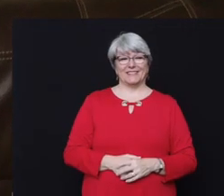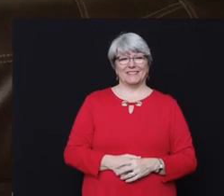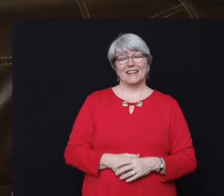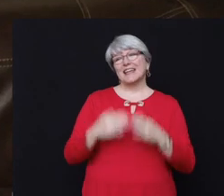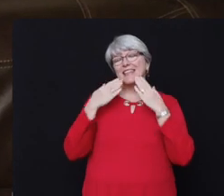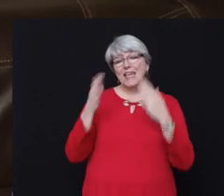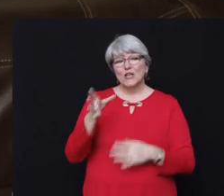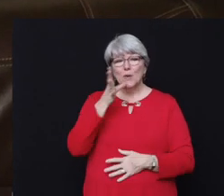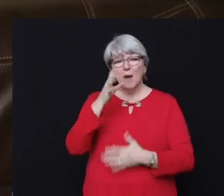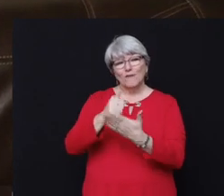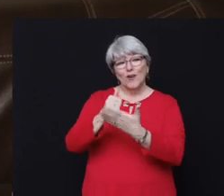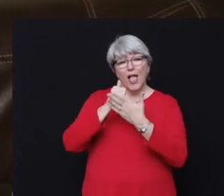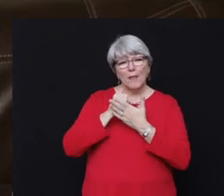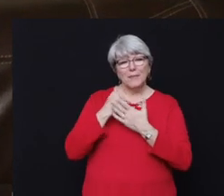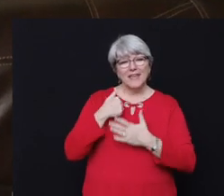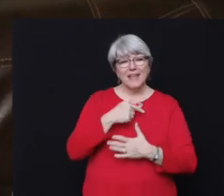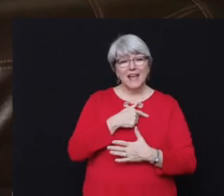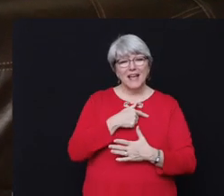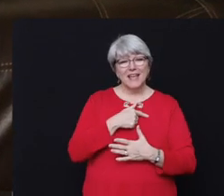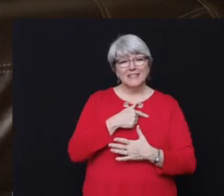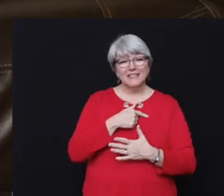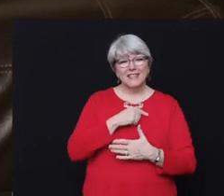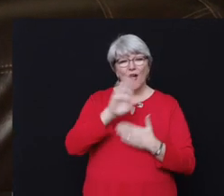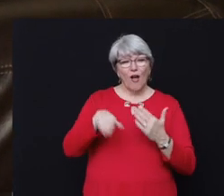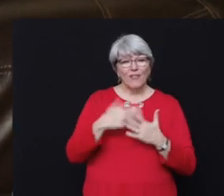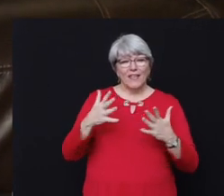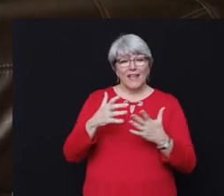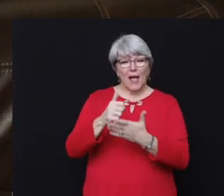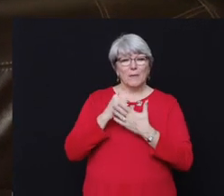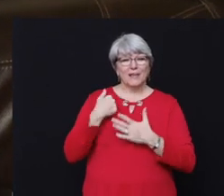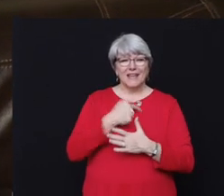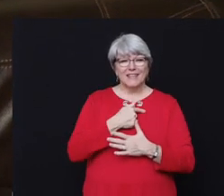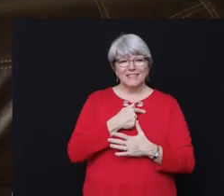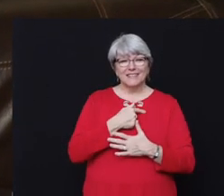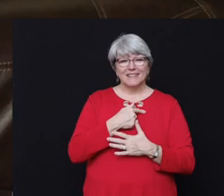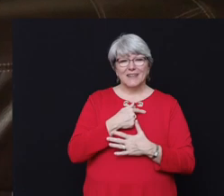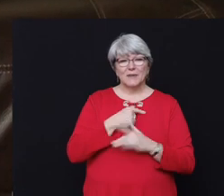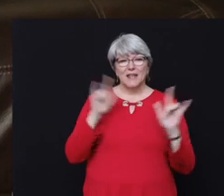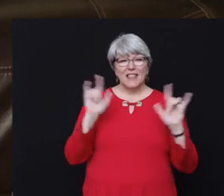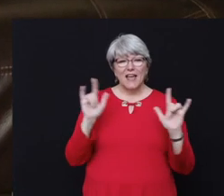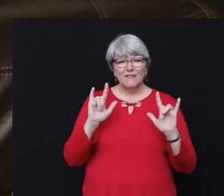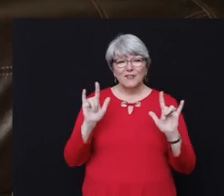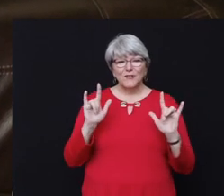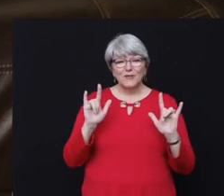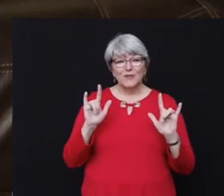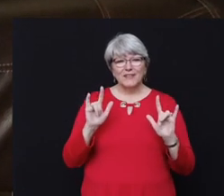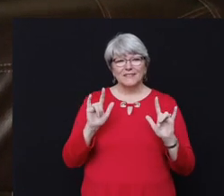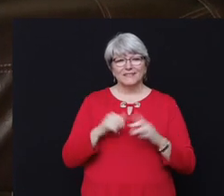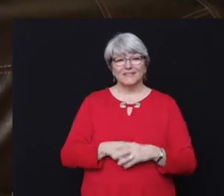Thank you, Mother, for helping us through the hard times, like when we get scratches. I love you because you brought me into this